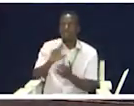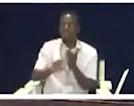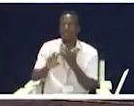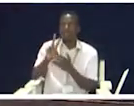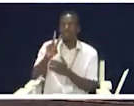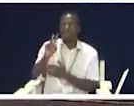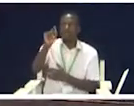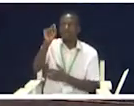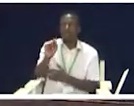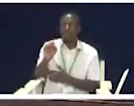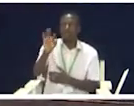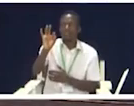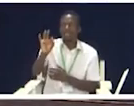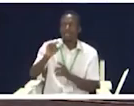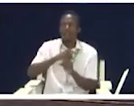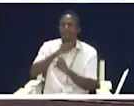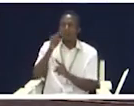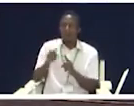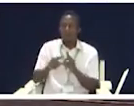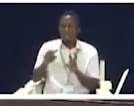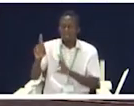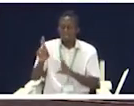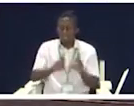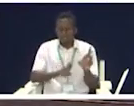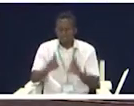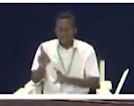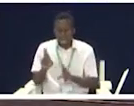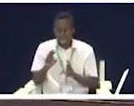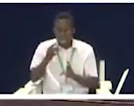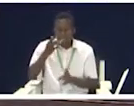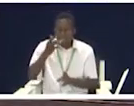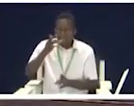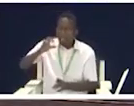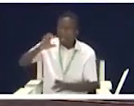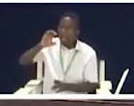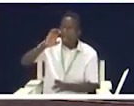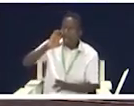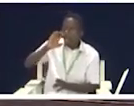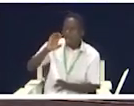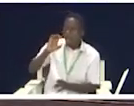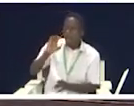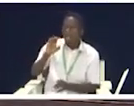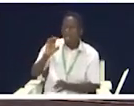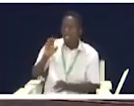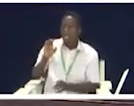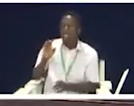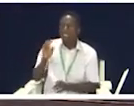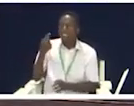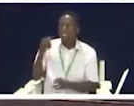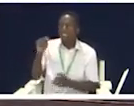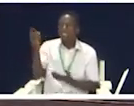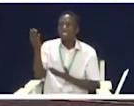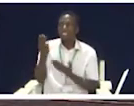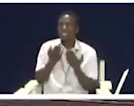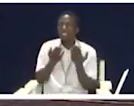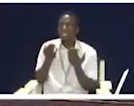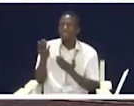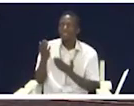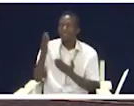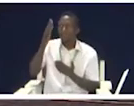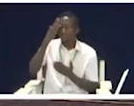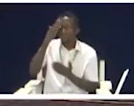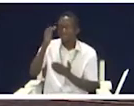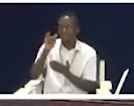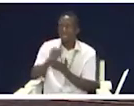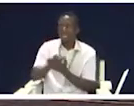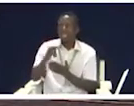the ruler of the feast has tasted the water that was made wine, and knew not where it was, but the servants who drew the water knew, the